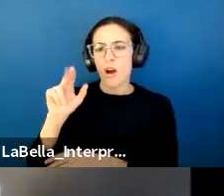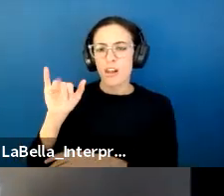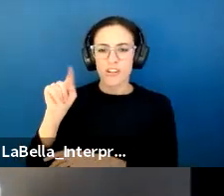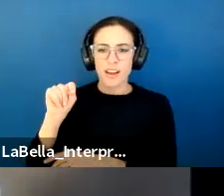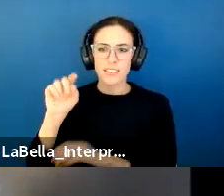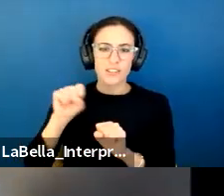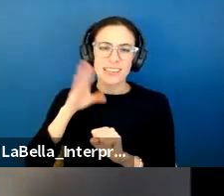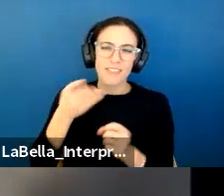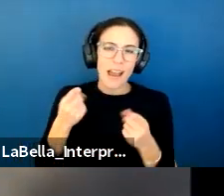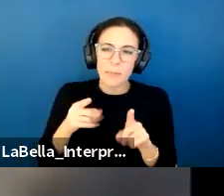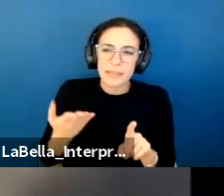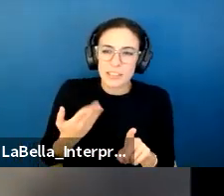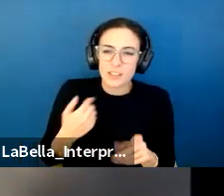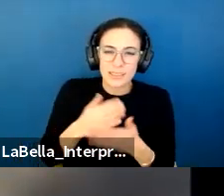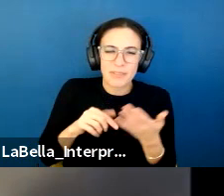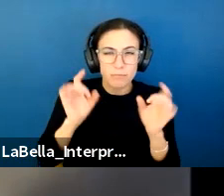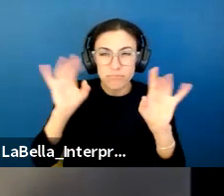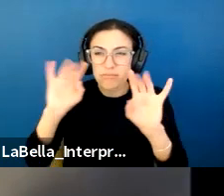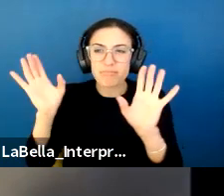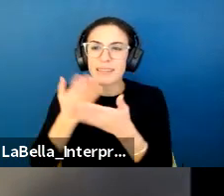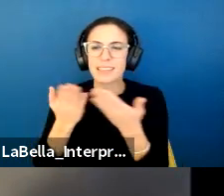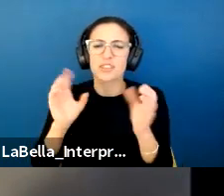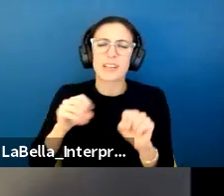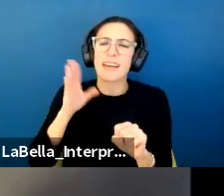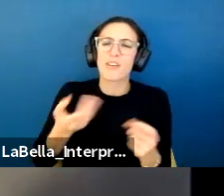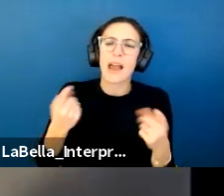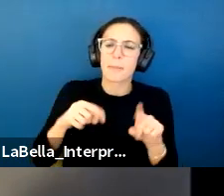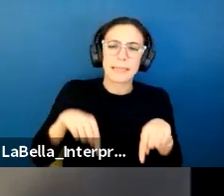Some of these atrocities around the world could never happen here. We don't even teach